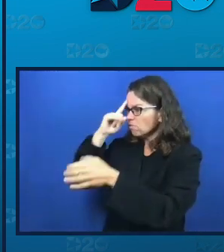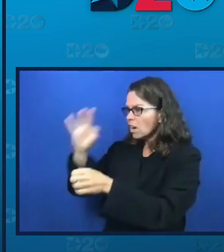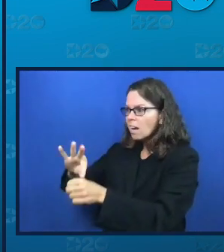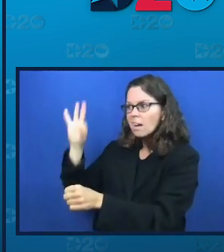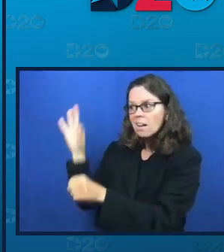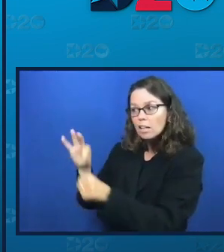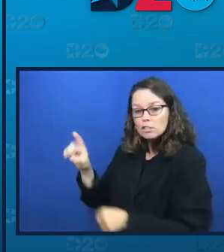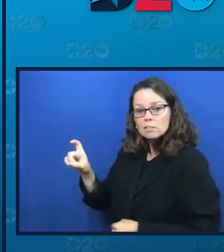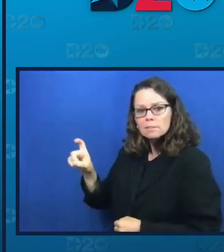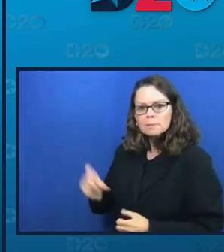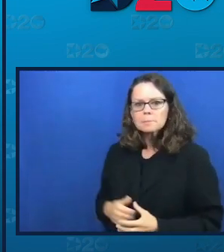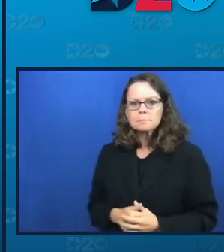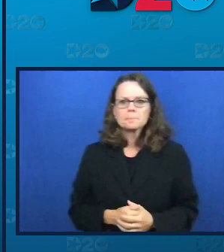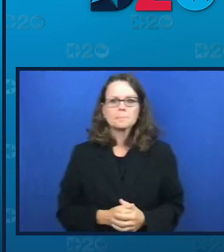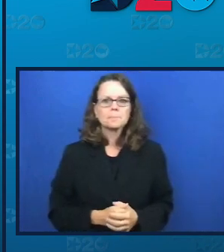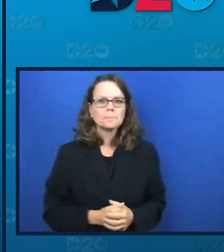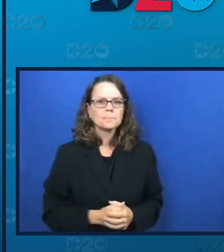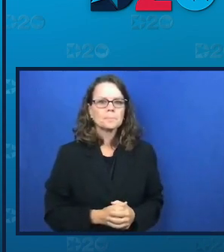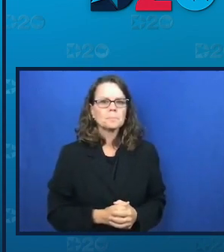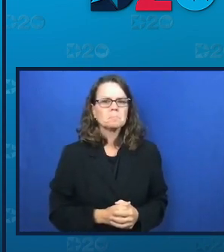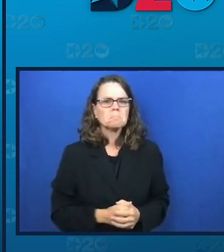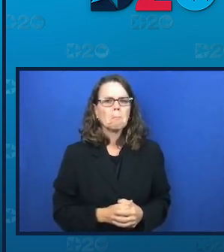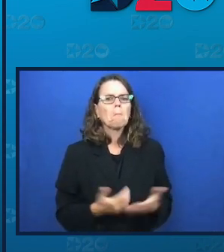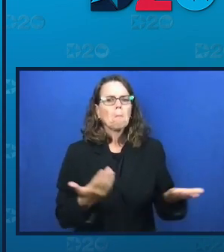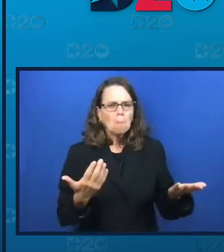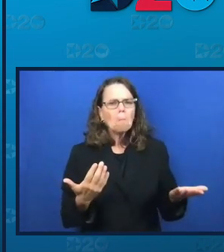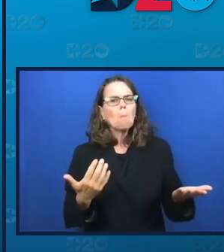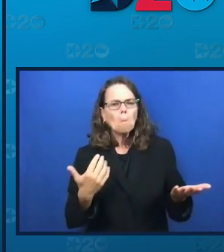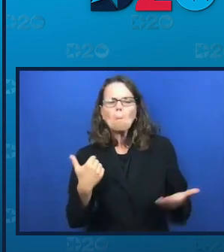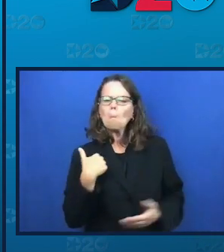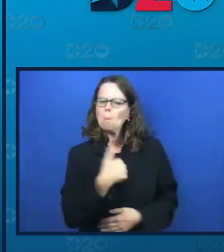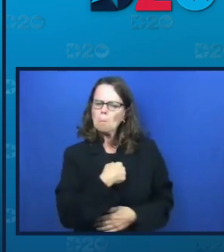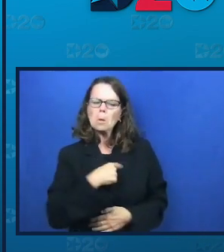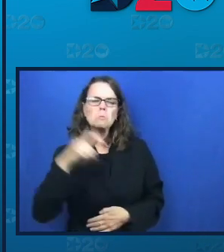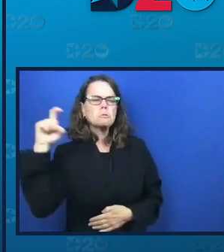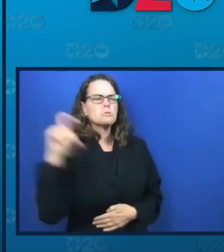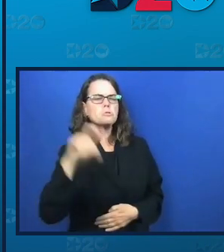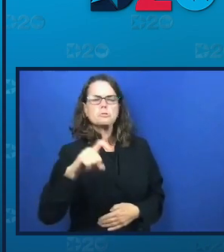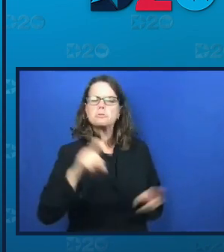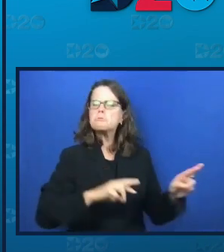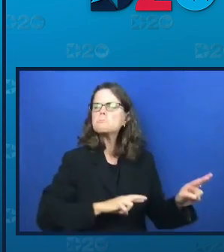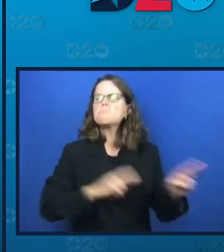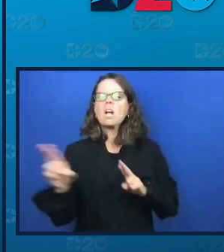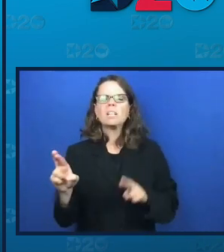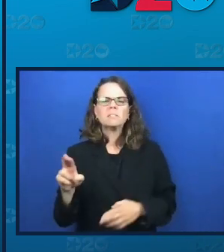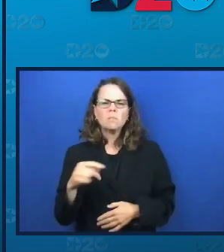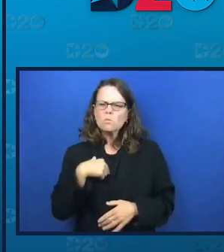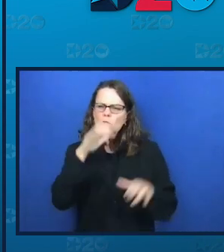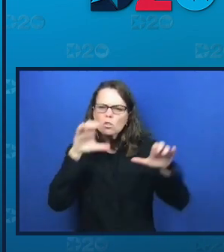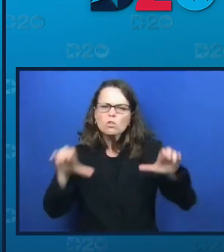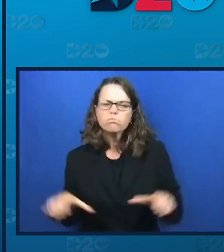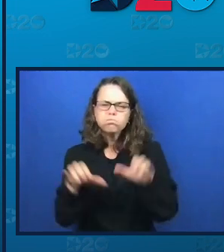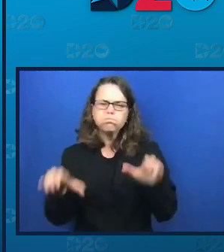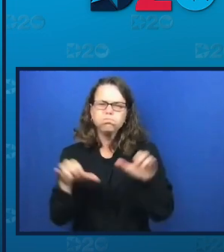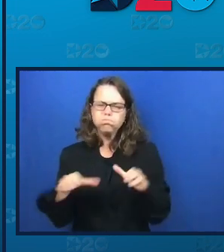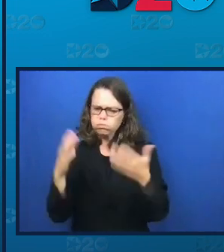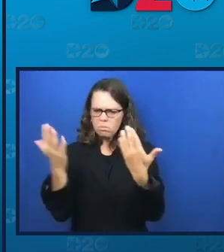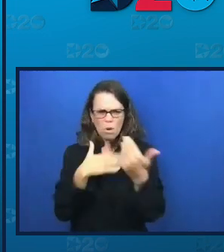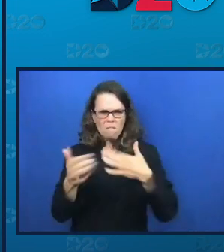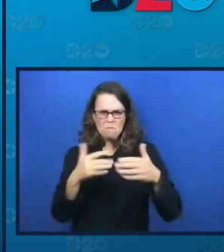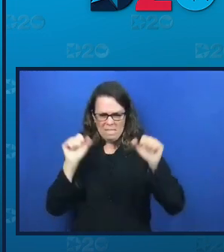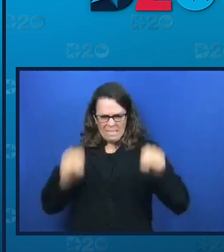We will be ready, and we are going to do everything that we can to make sure that voting goes smoothly. But we